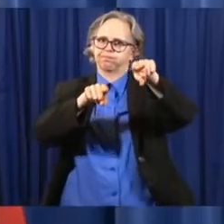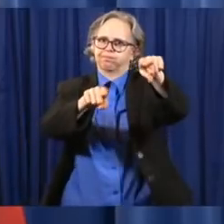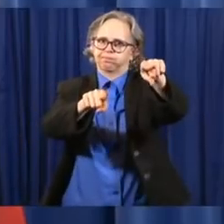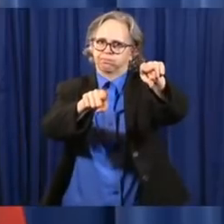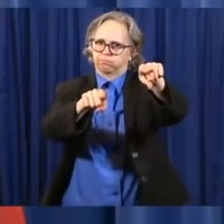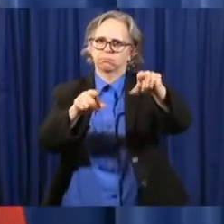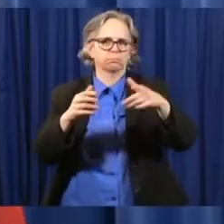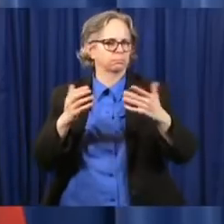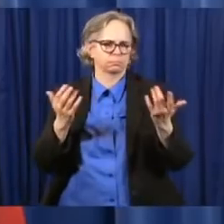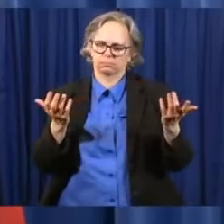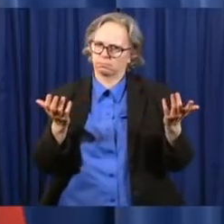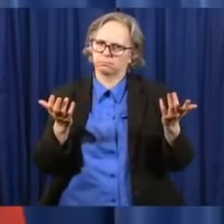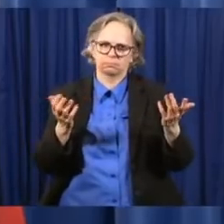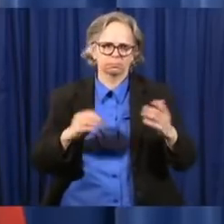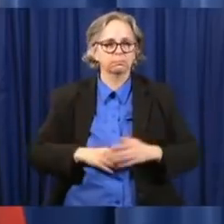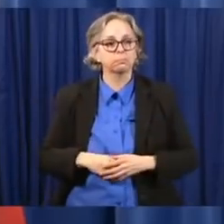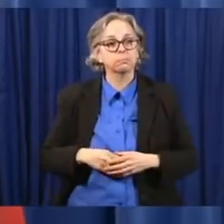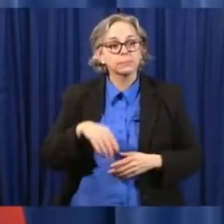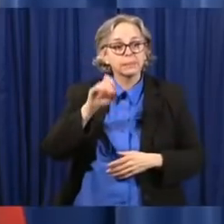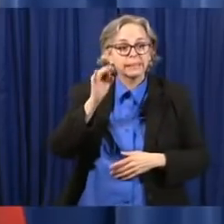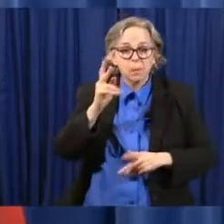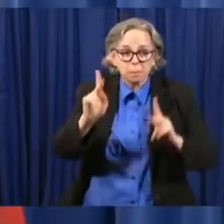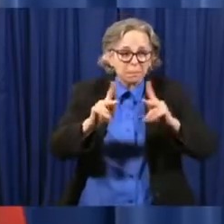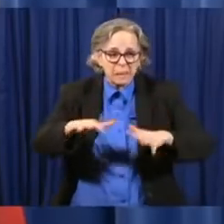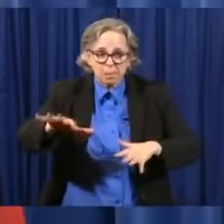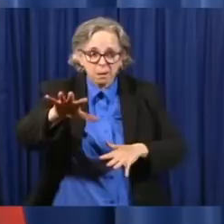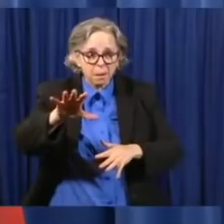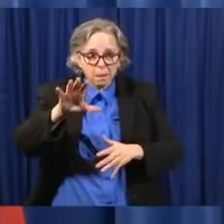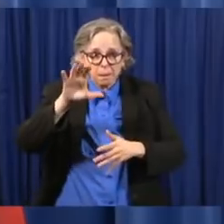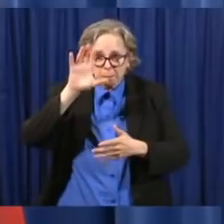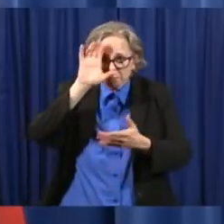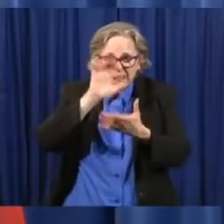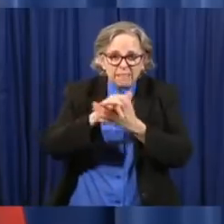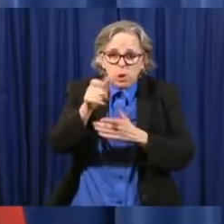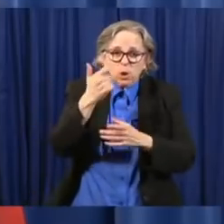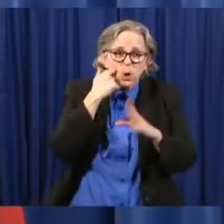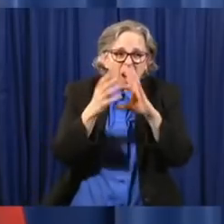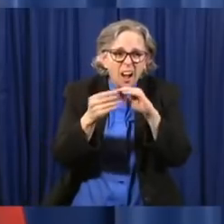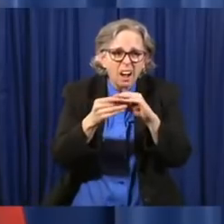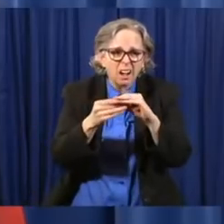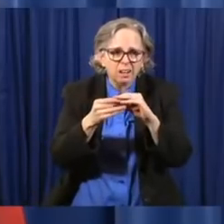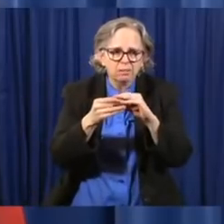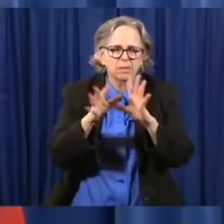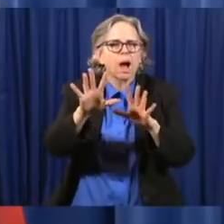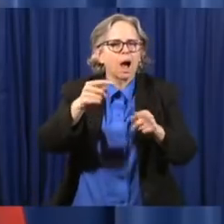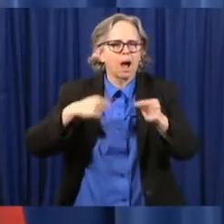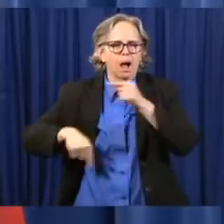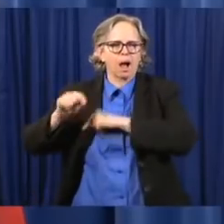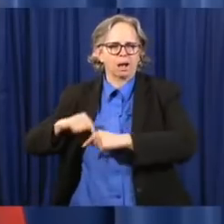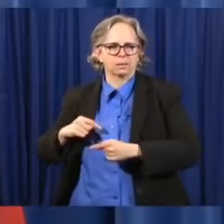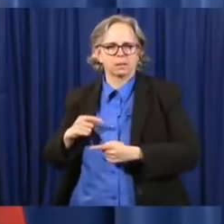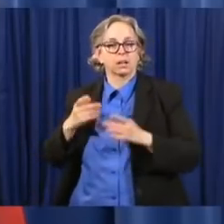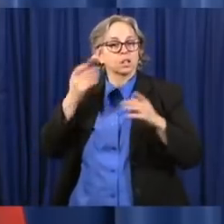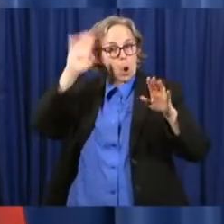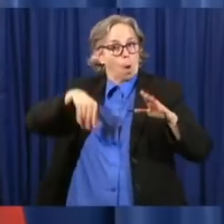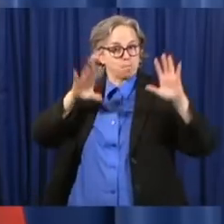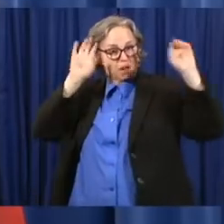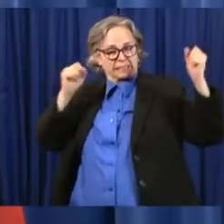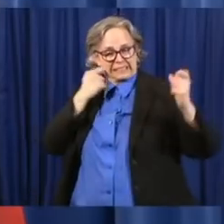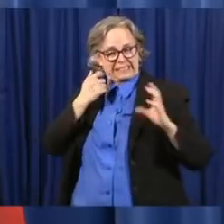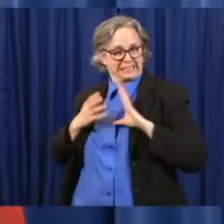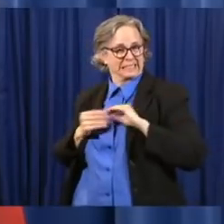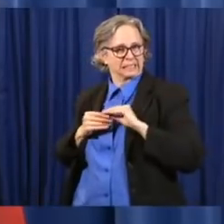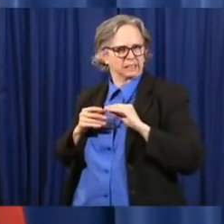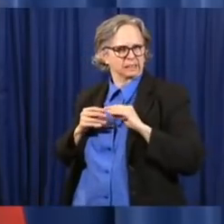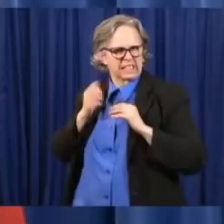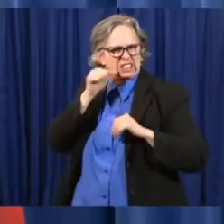from yesterday, where the president basically outlined and said, look, things would be a lot worse. We would have lost a lot more people if